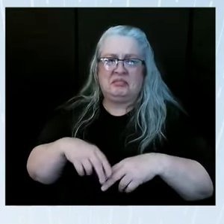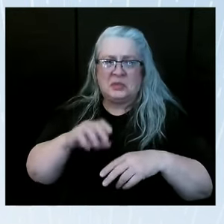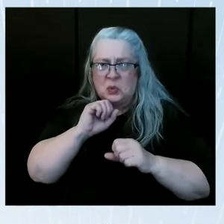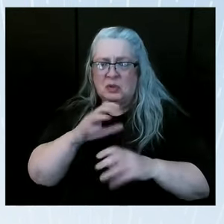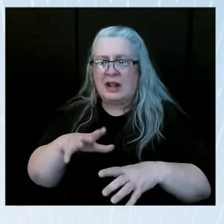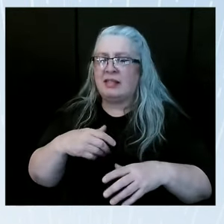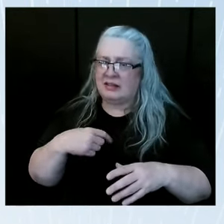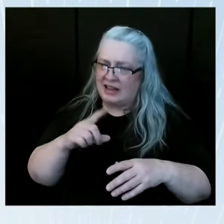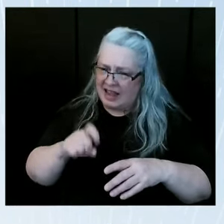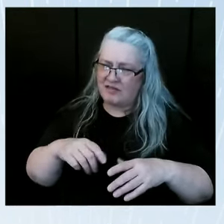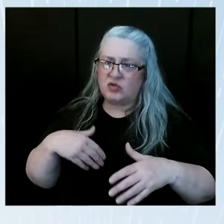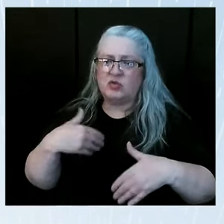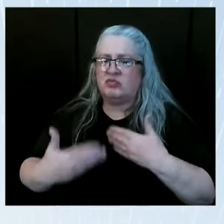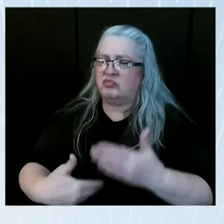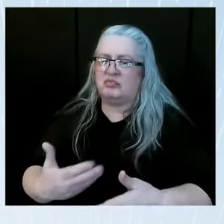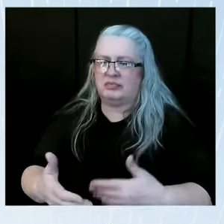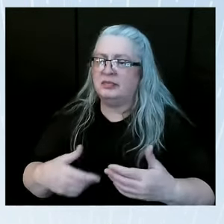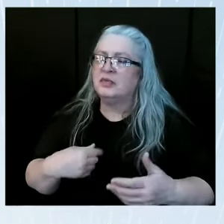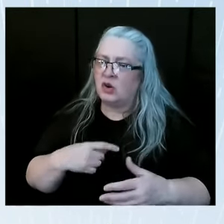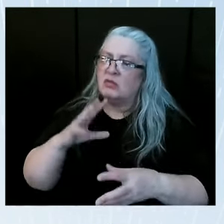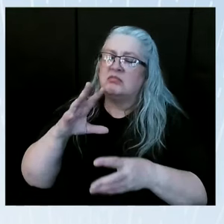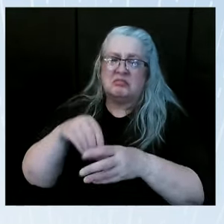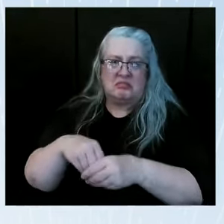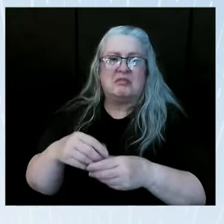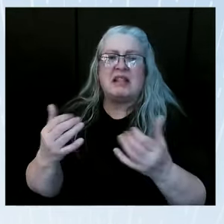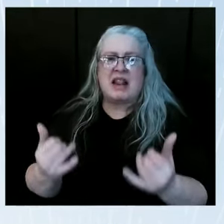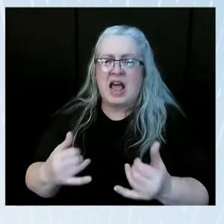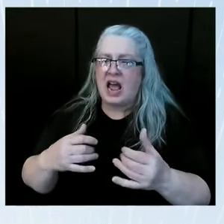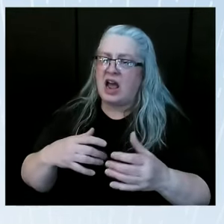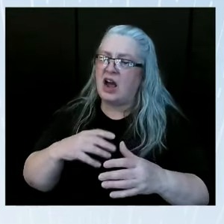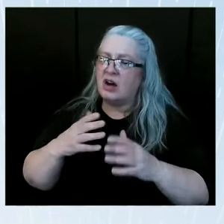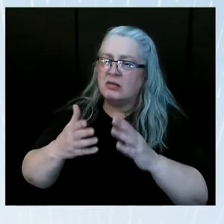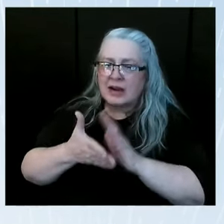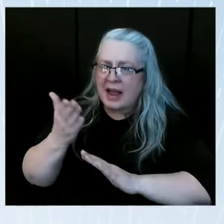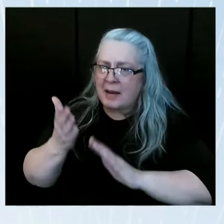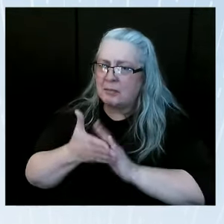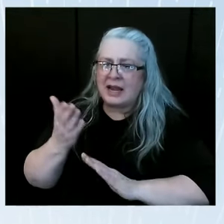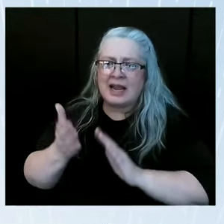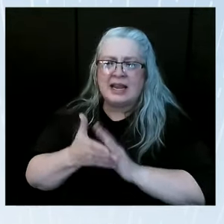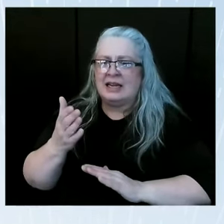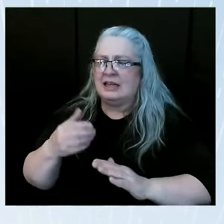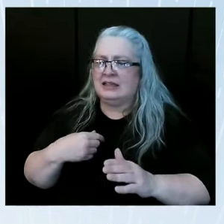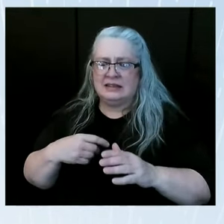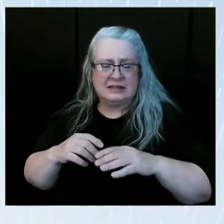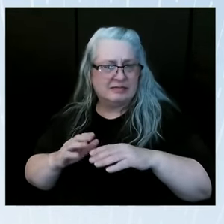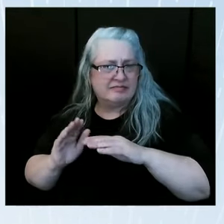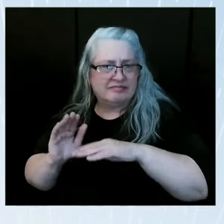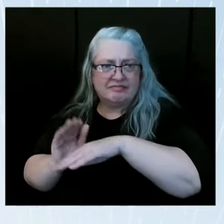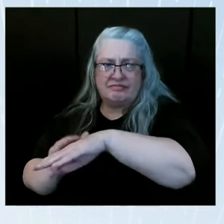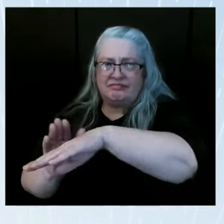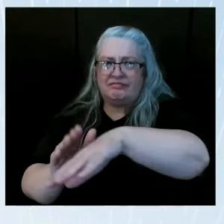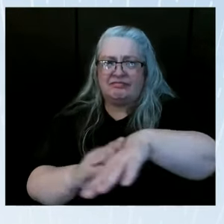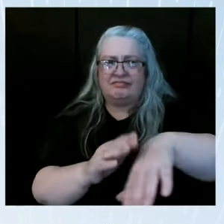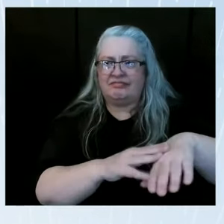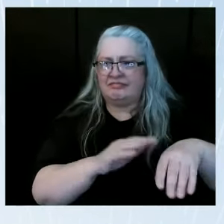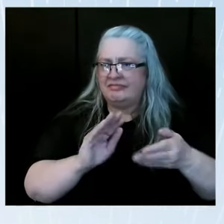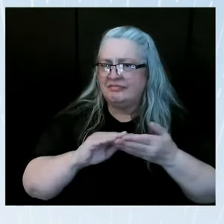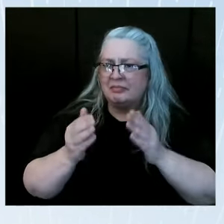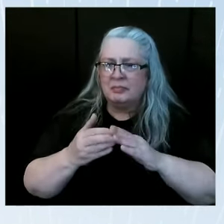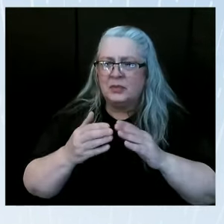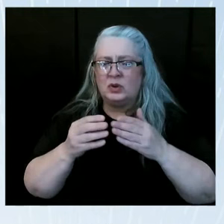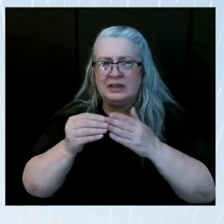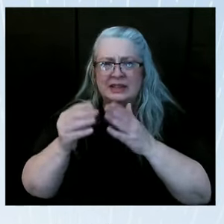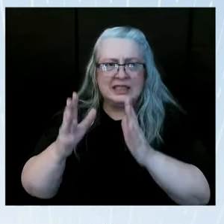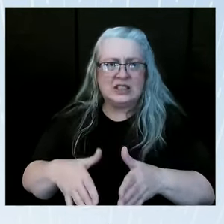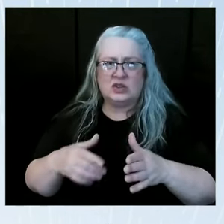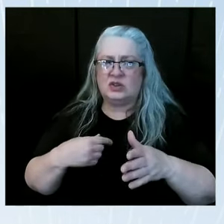to inform people of the dangers of human trafficking and ways to keep themselves and their communities safe. They